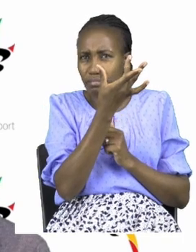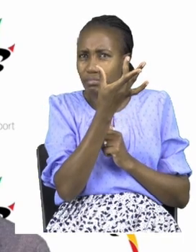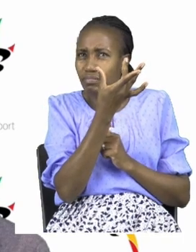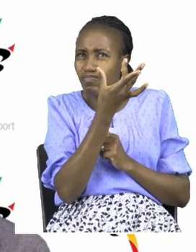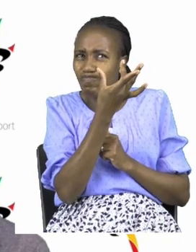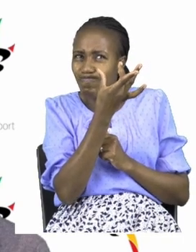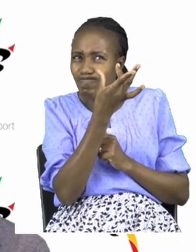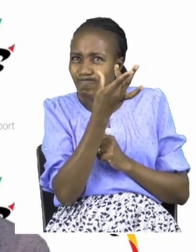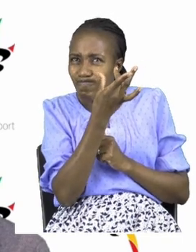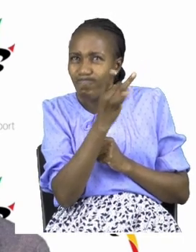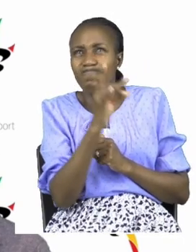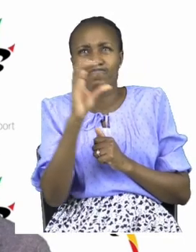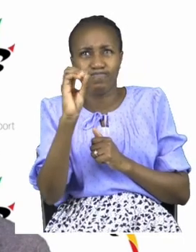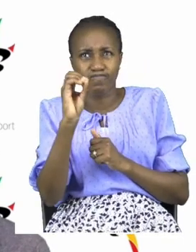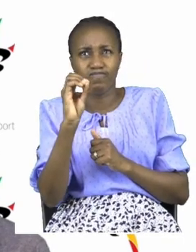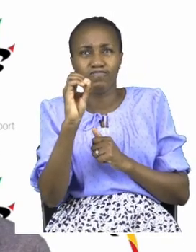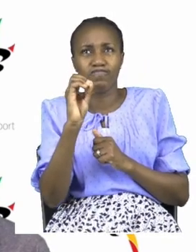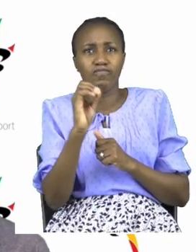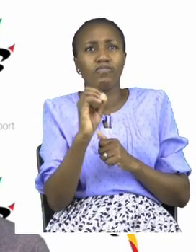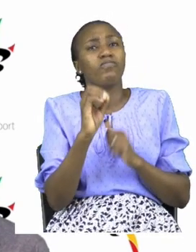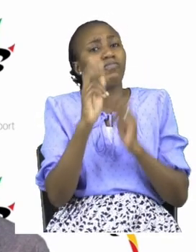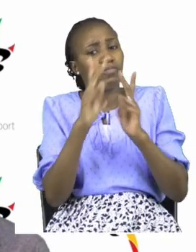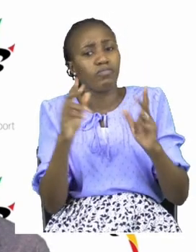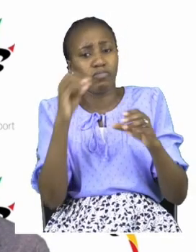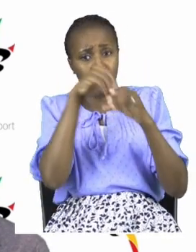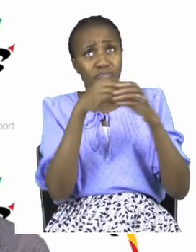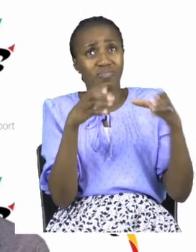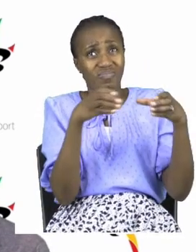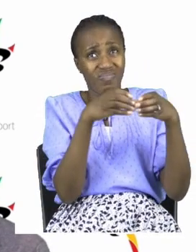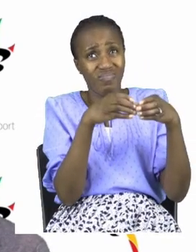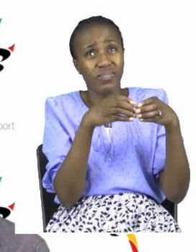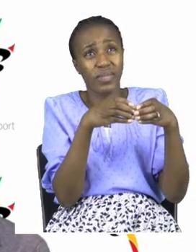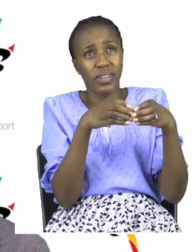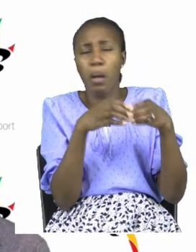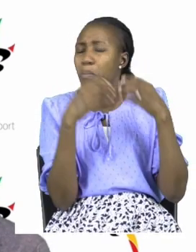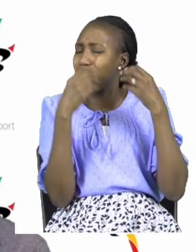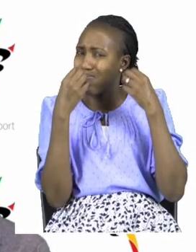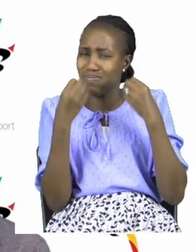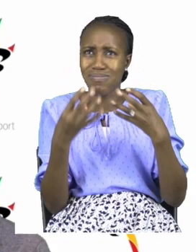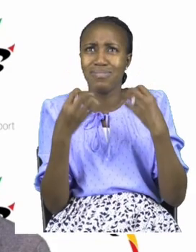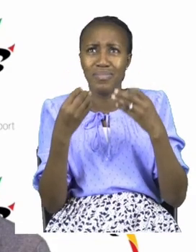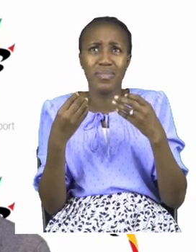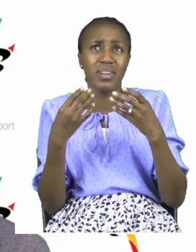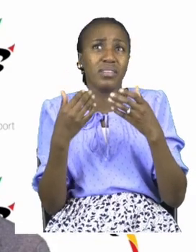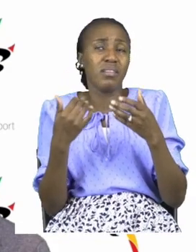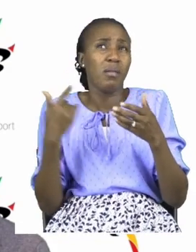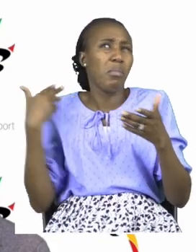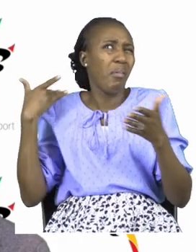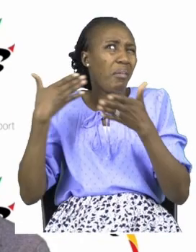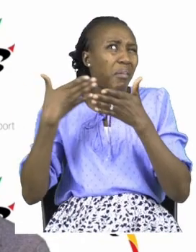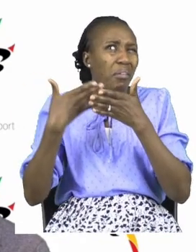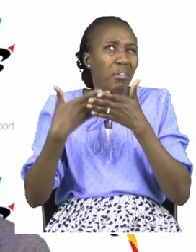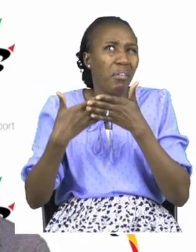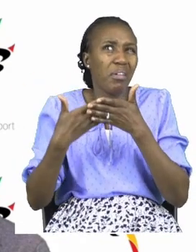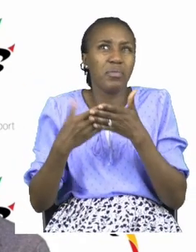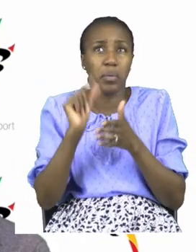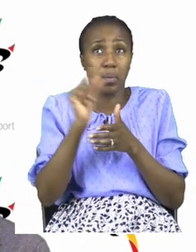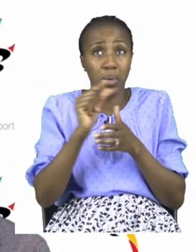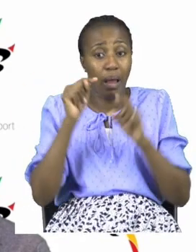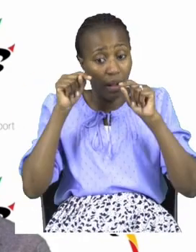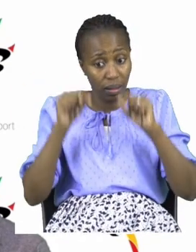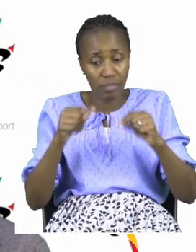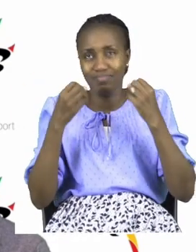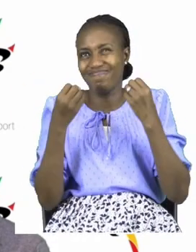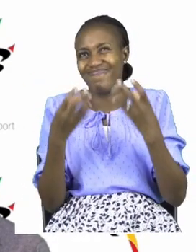80 players per tournament, which is quite much higher than previous years. So